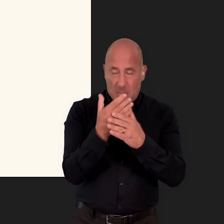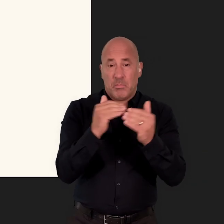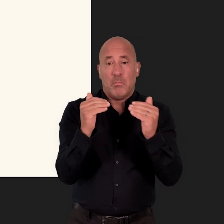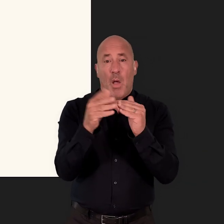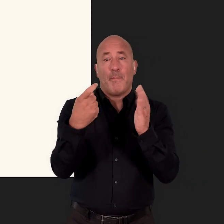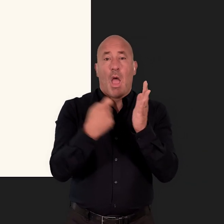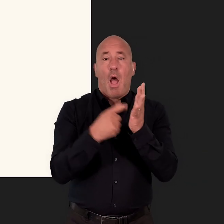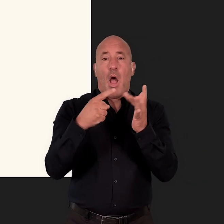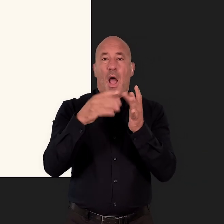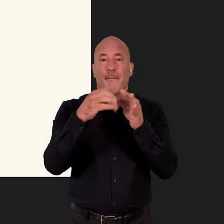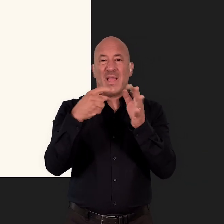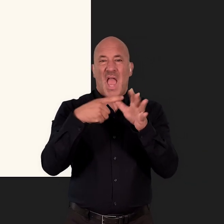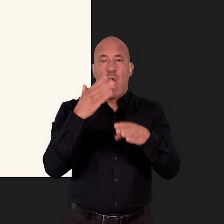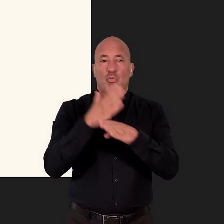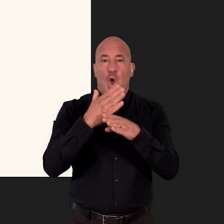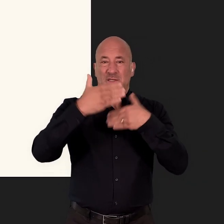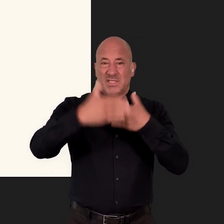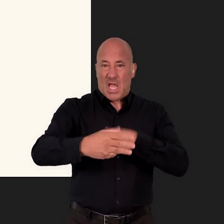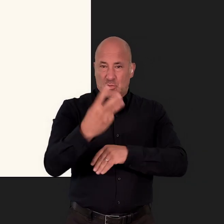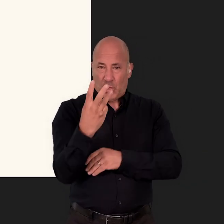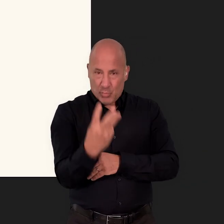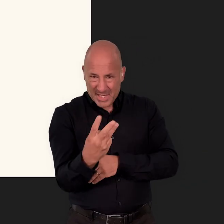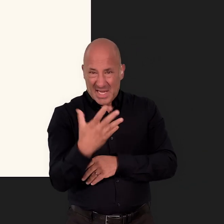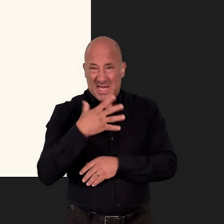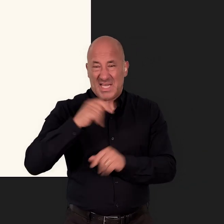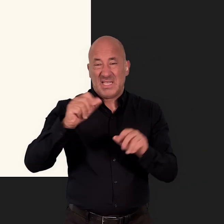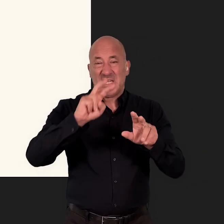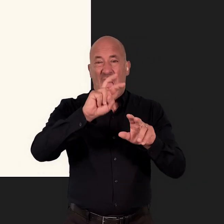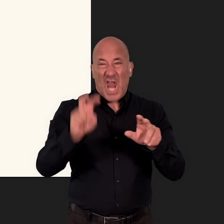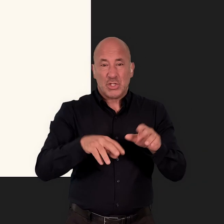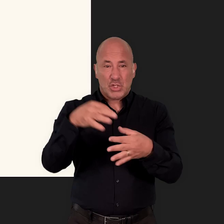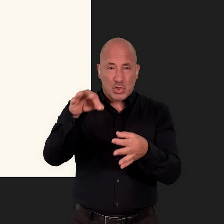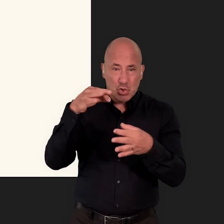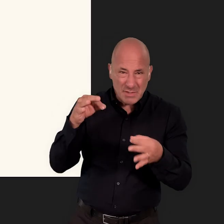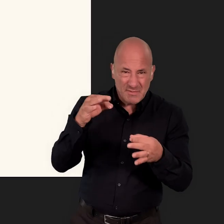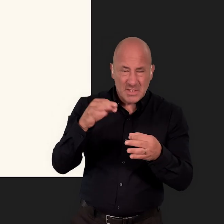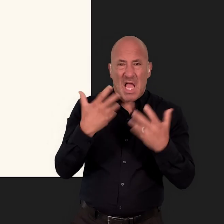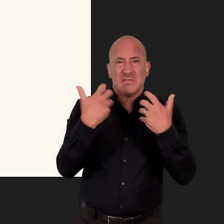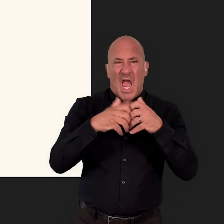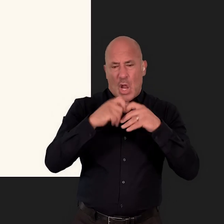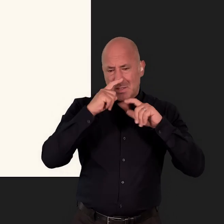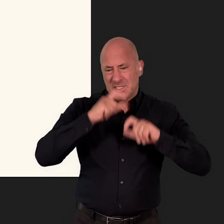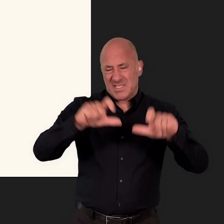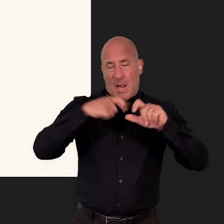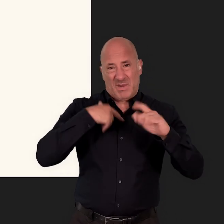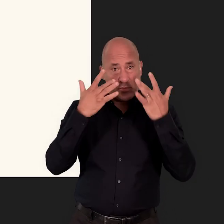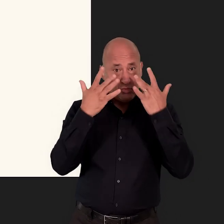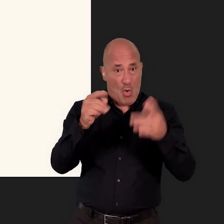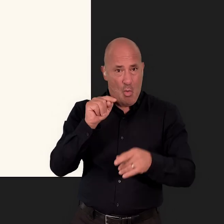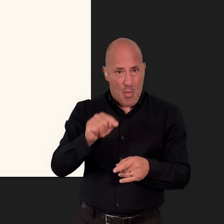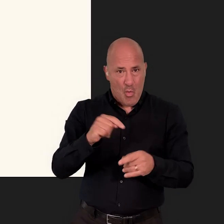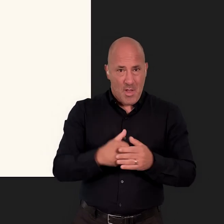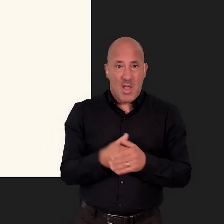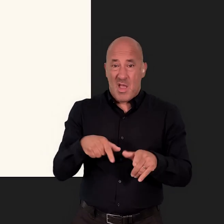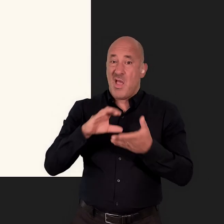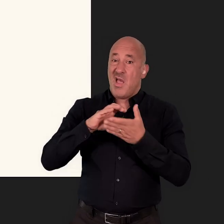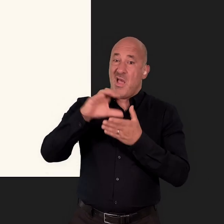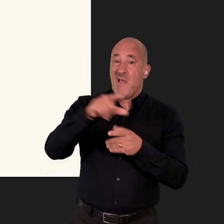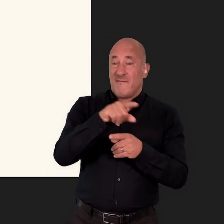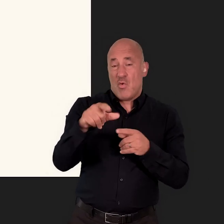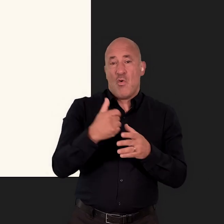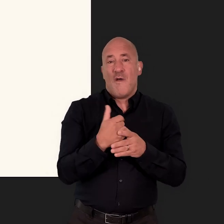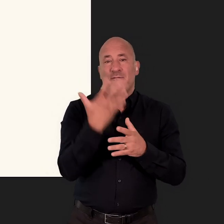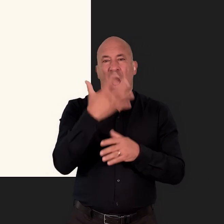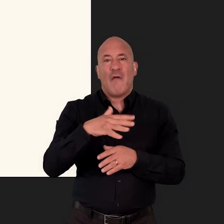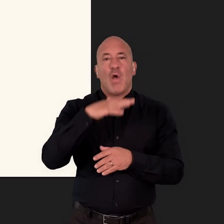up to and including REBA Work Stage 3, and display energy certificates and sustainable technologies. This is